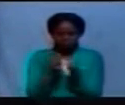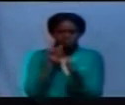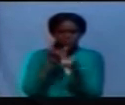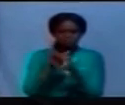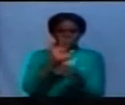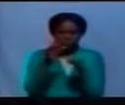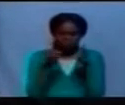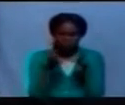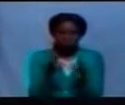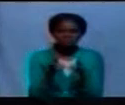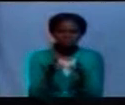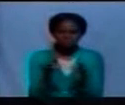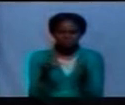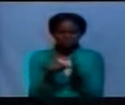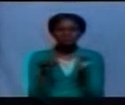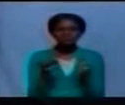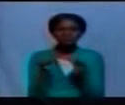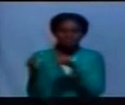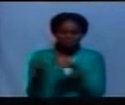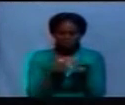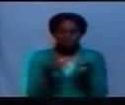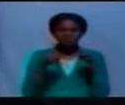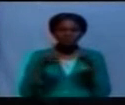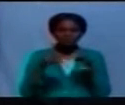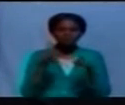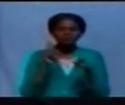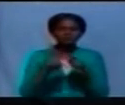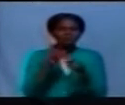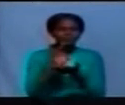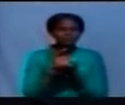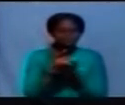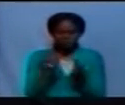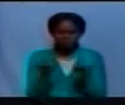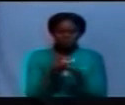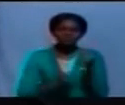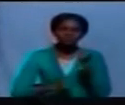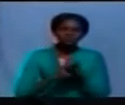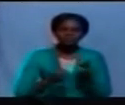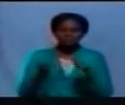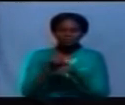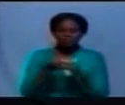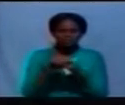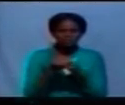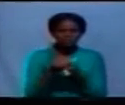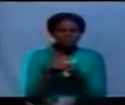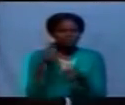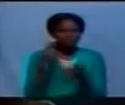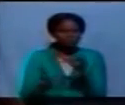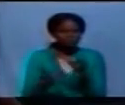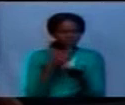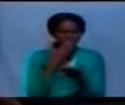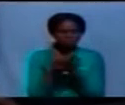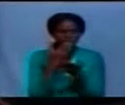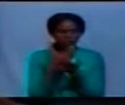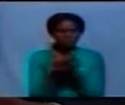envelope so that they avoid coming on the market to borrow and pushing up interest rates. This is something government has promised. And this is what, it's a good